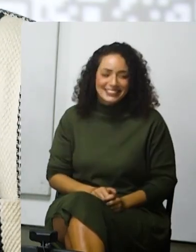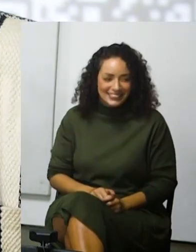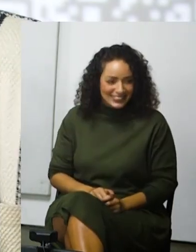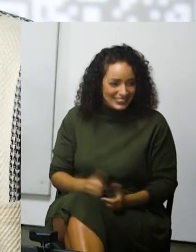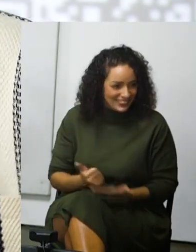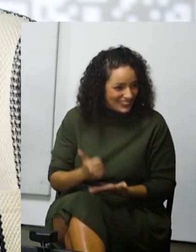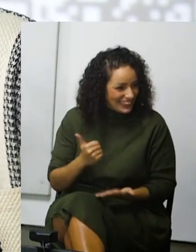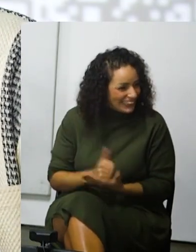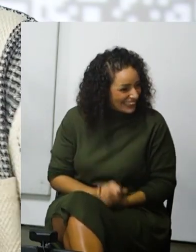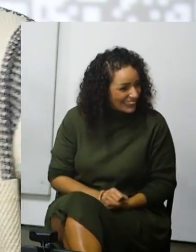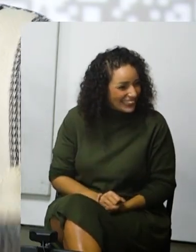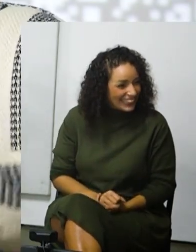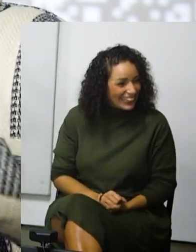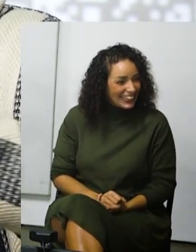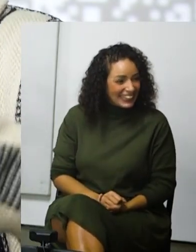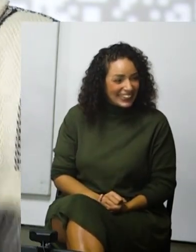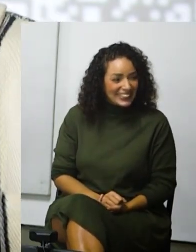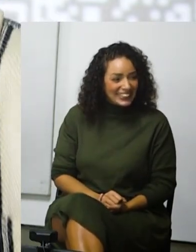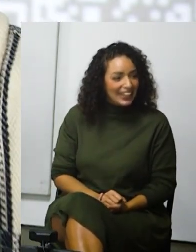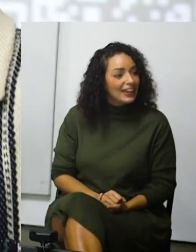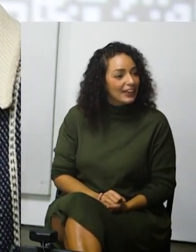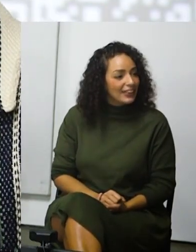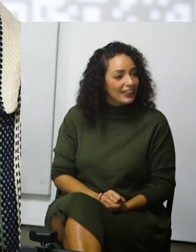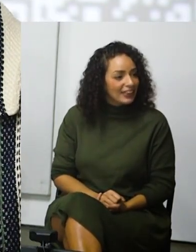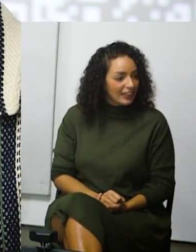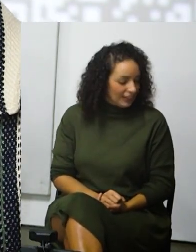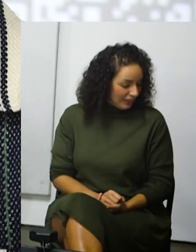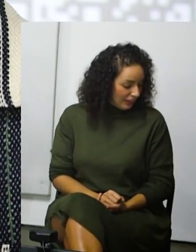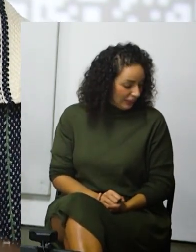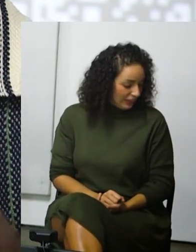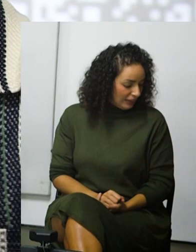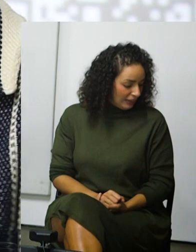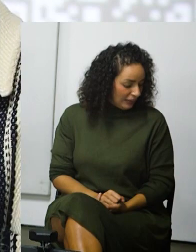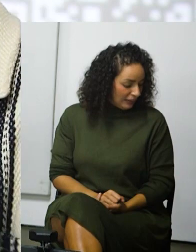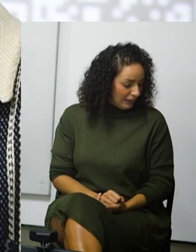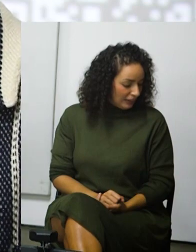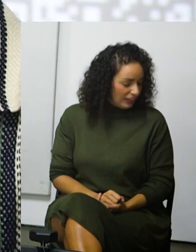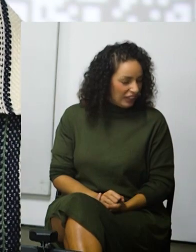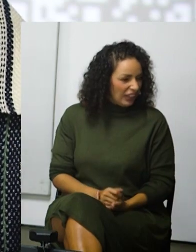Great. Oh my gosh, I've got so many bits of paper. Give me 1 second.